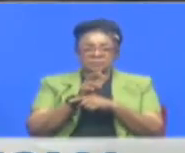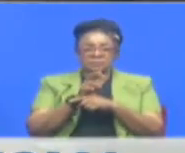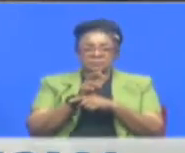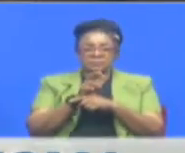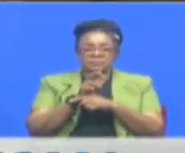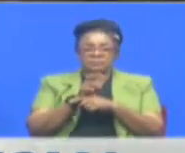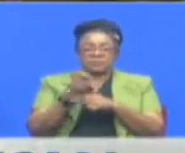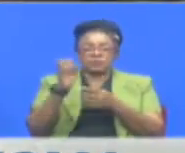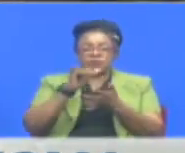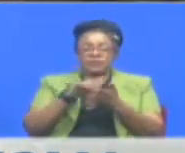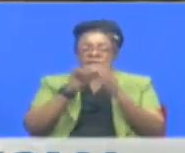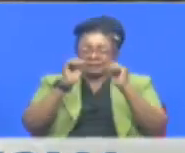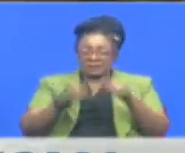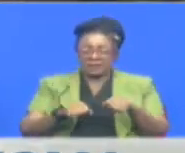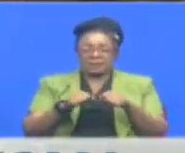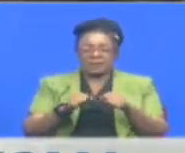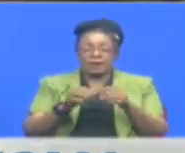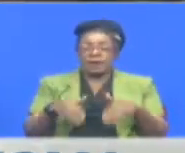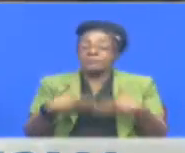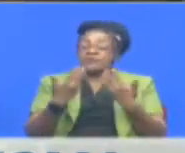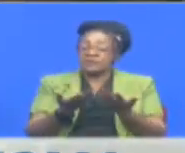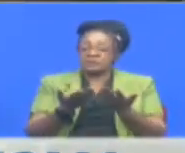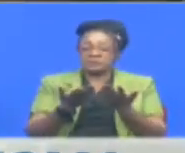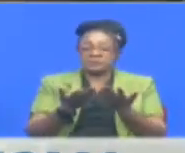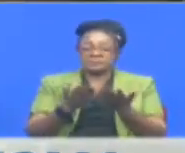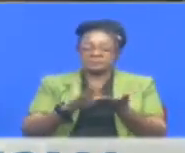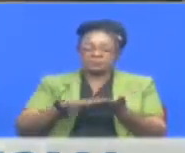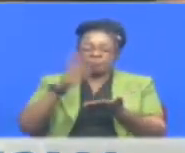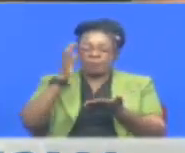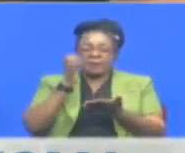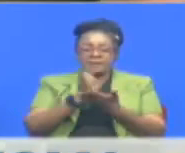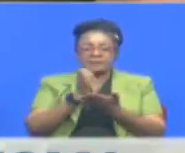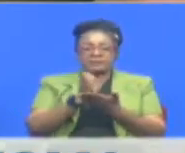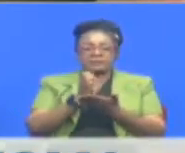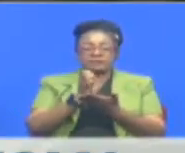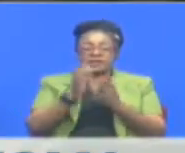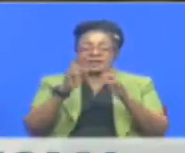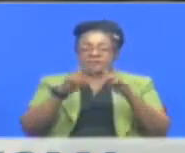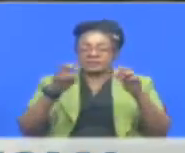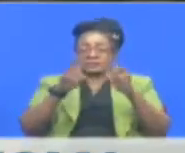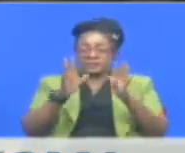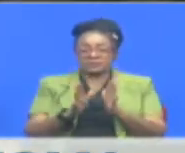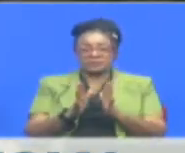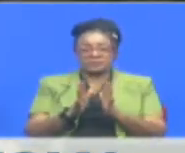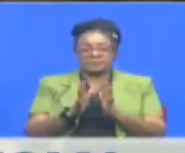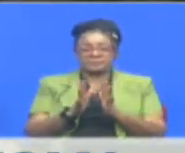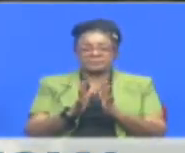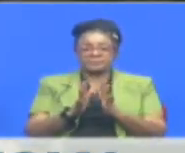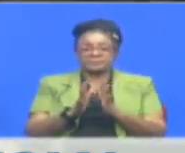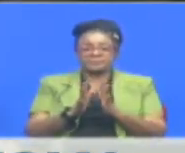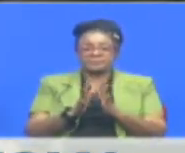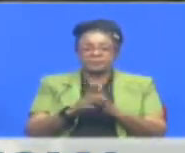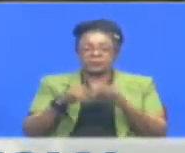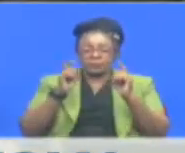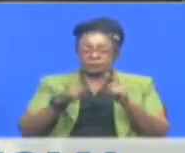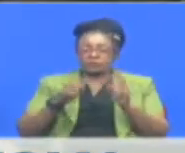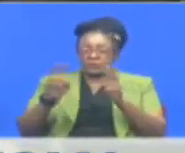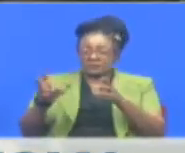so that they can be able to provide more evidence for the investigators. There is need to extract